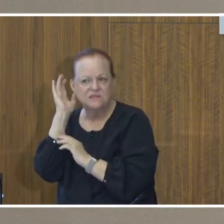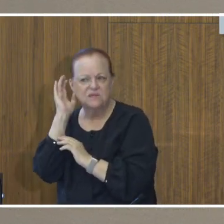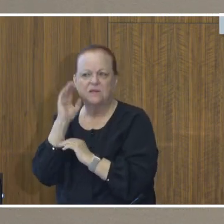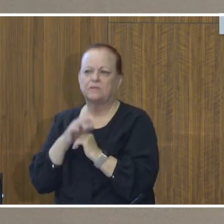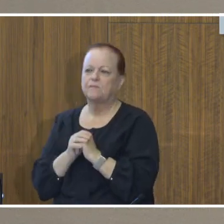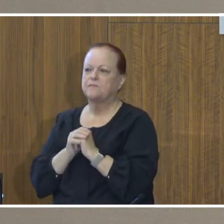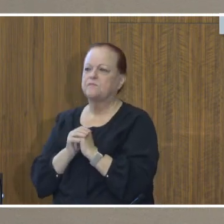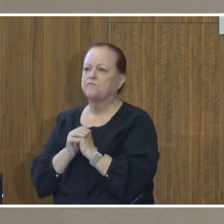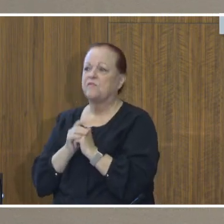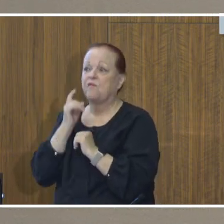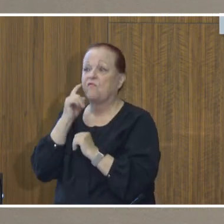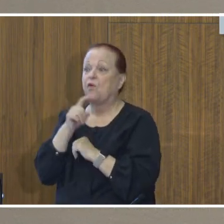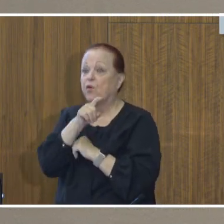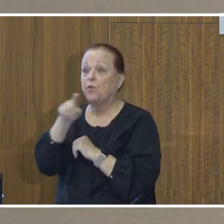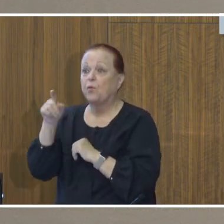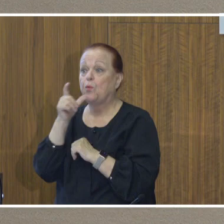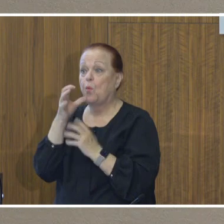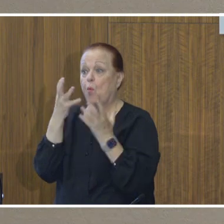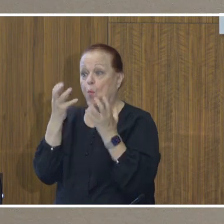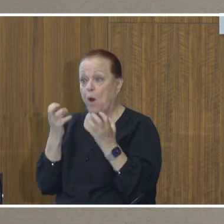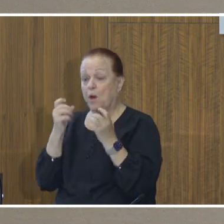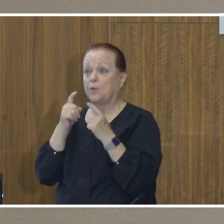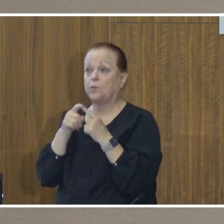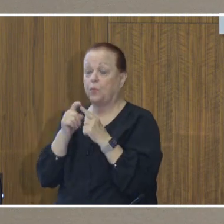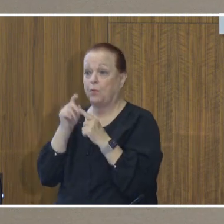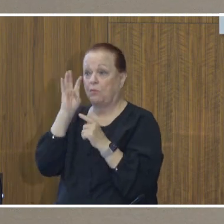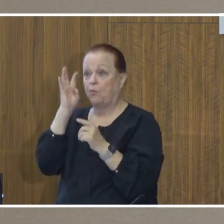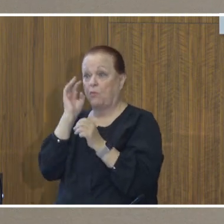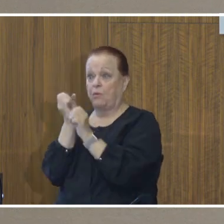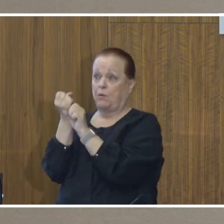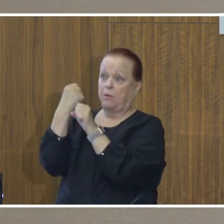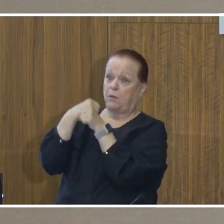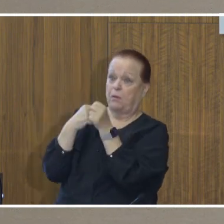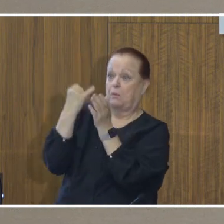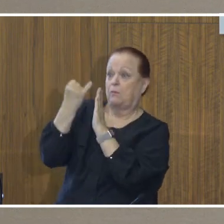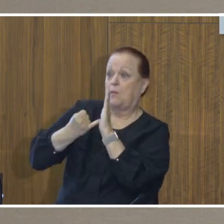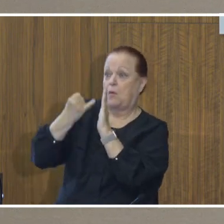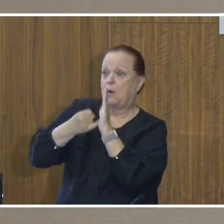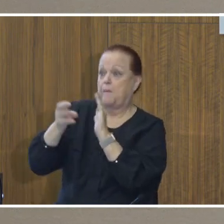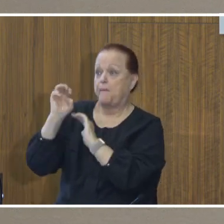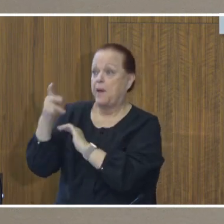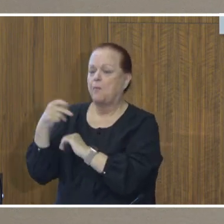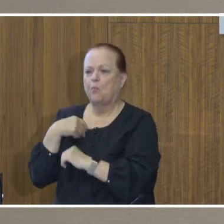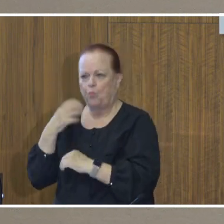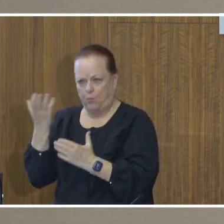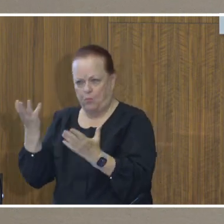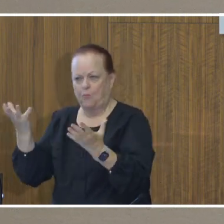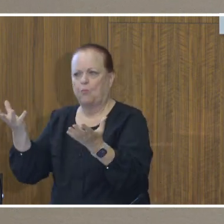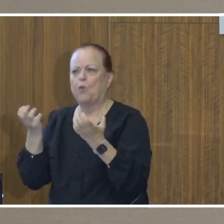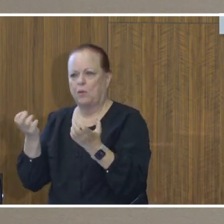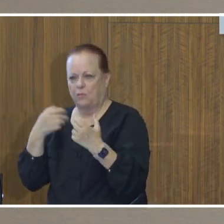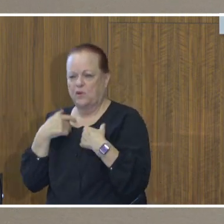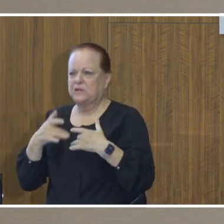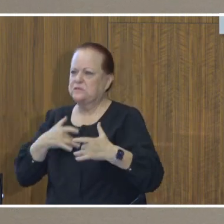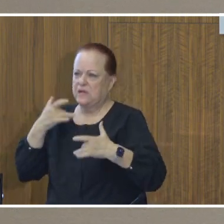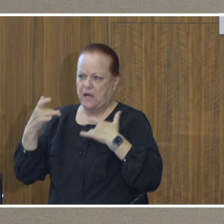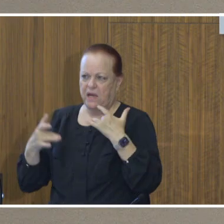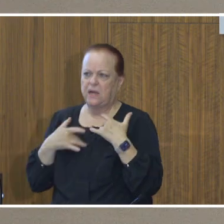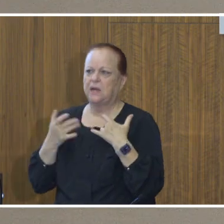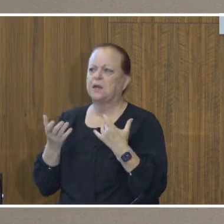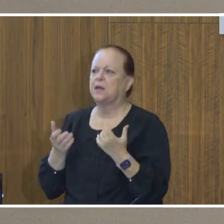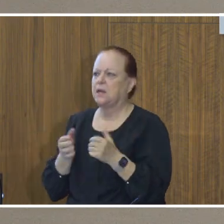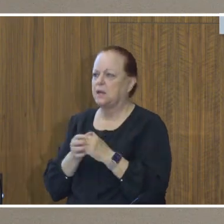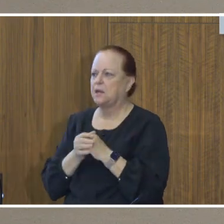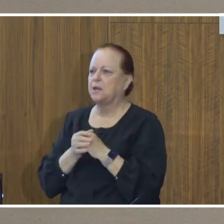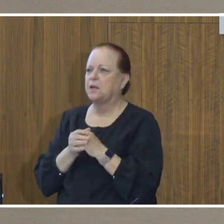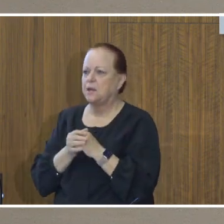those inclined to create their own map or actually provide feedback on maps, we would welcome that as well. So we're very excited. We're getting a little